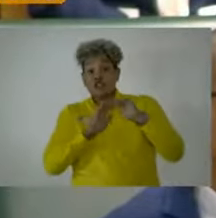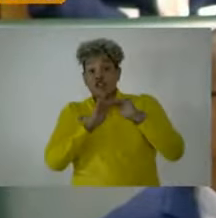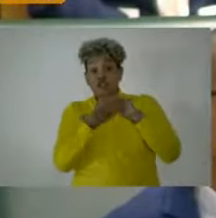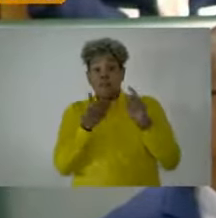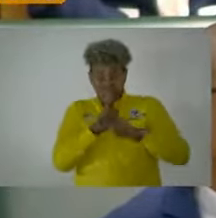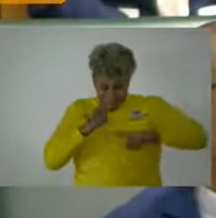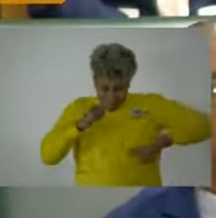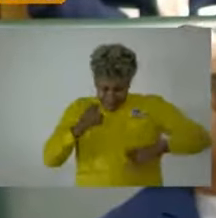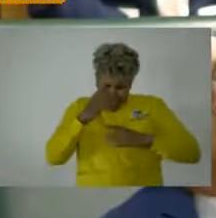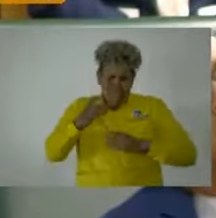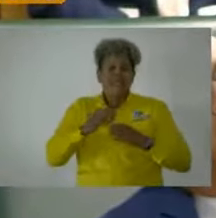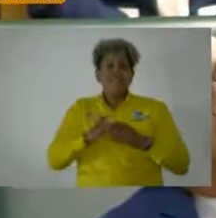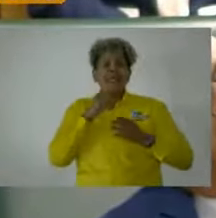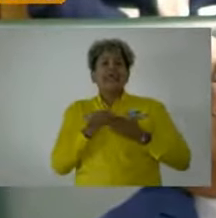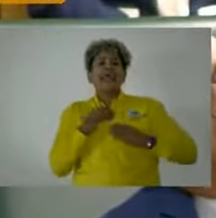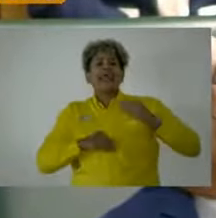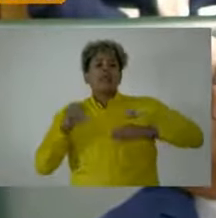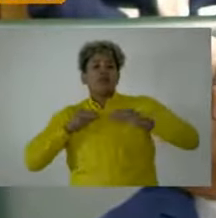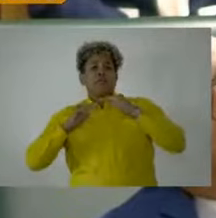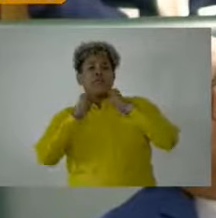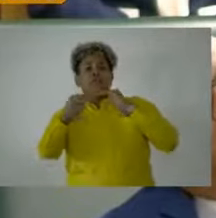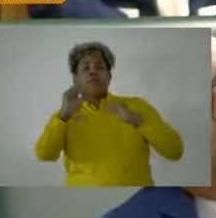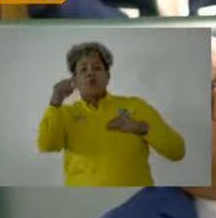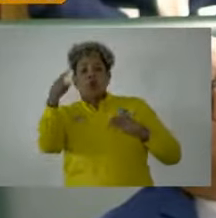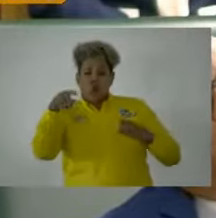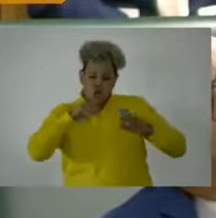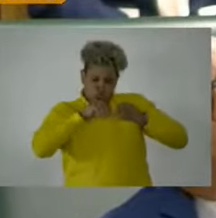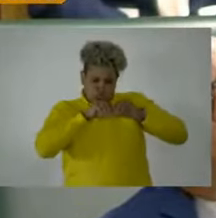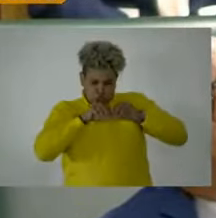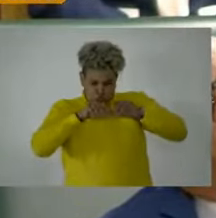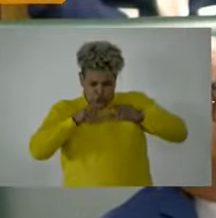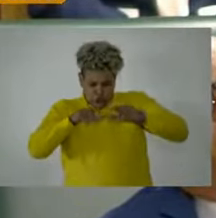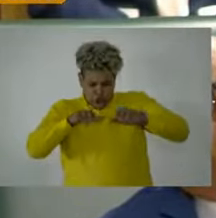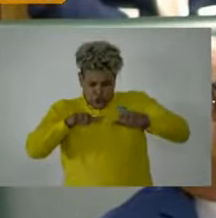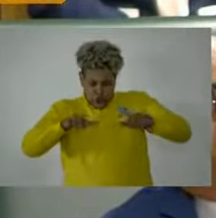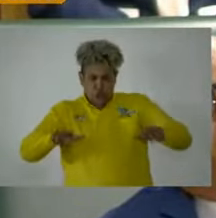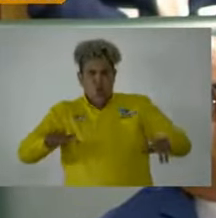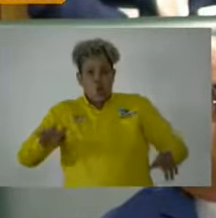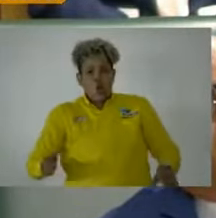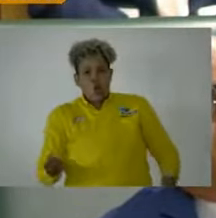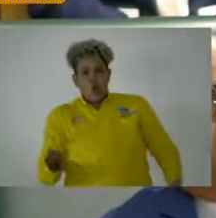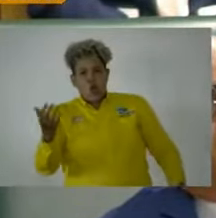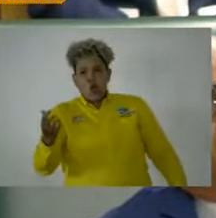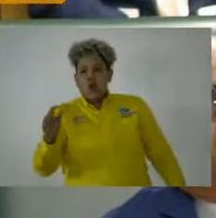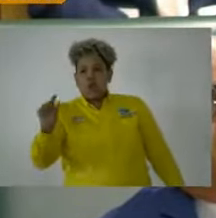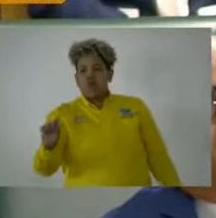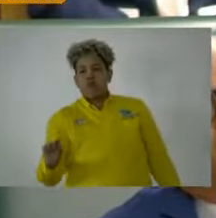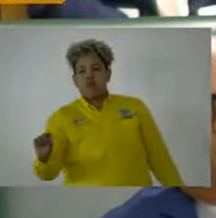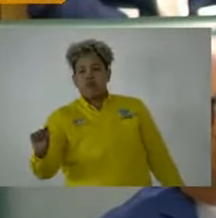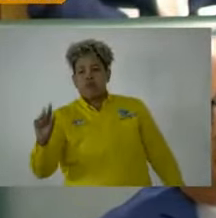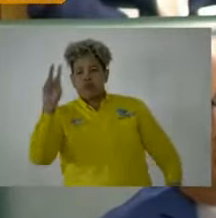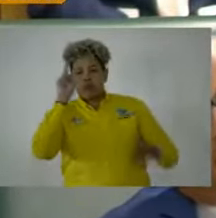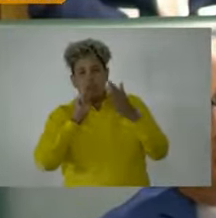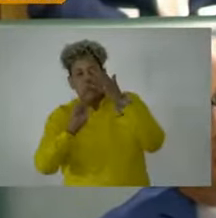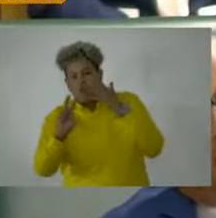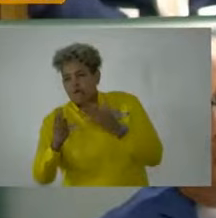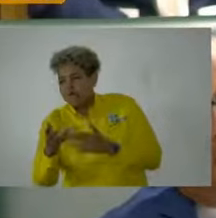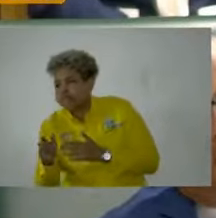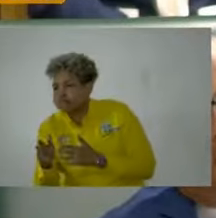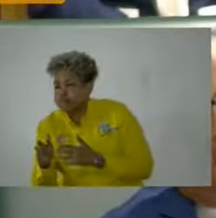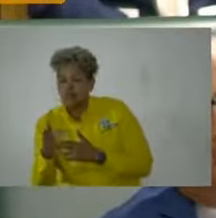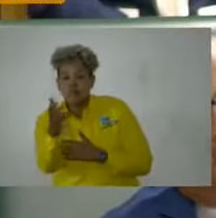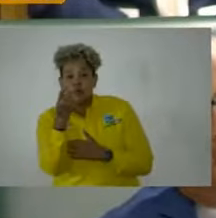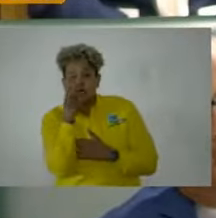Jamaicans are not interested in economic stability that only trickles down into low growth and diminishing prospects. They want to be